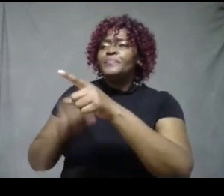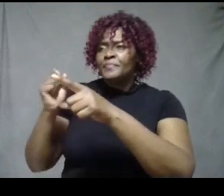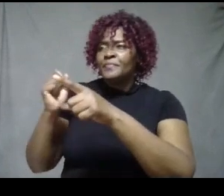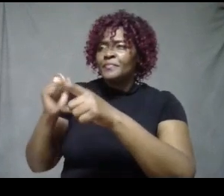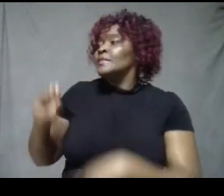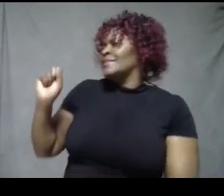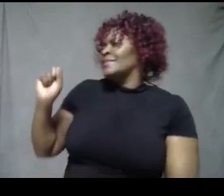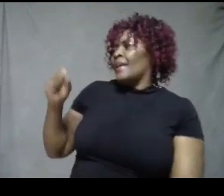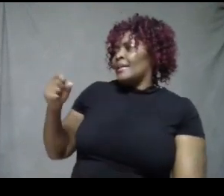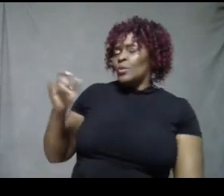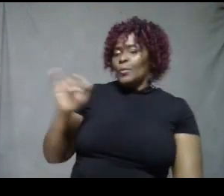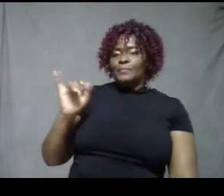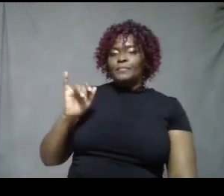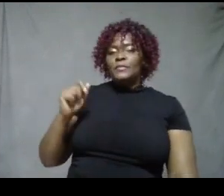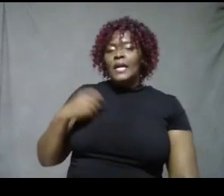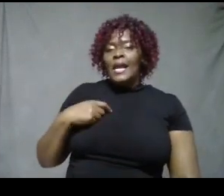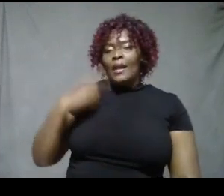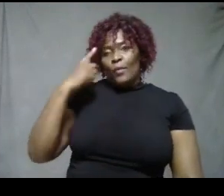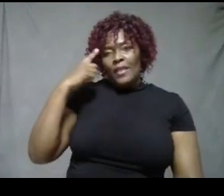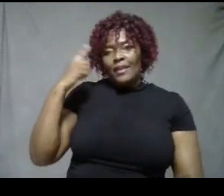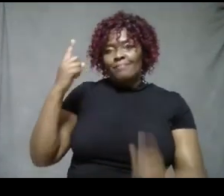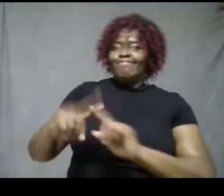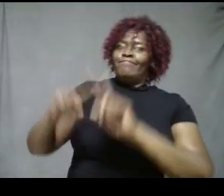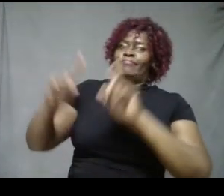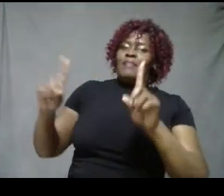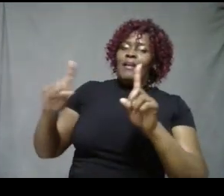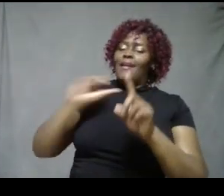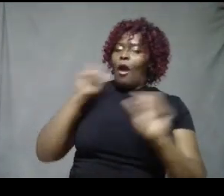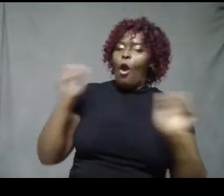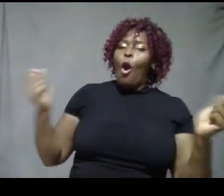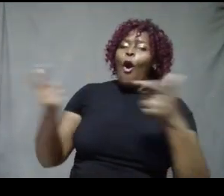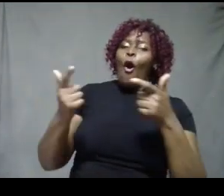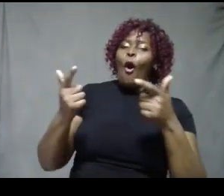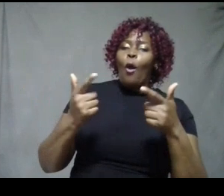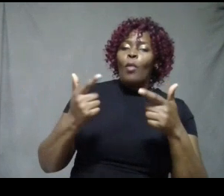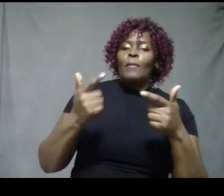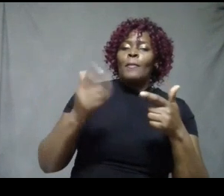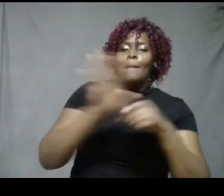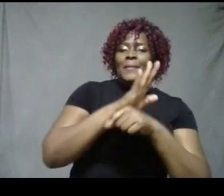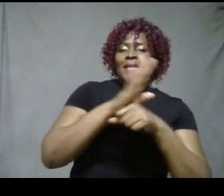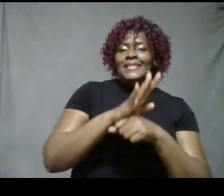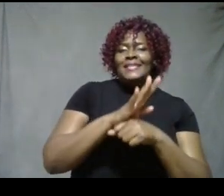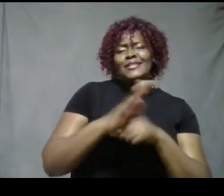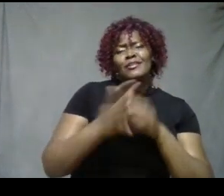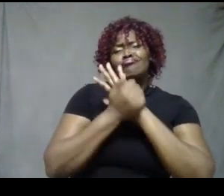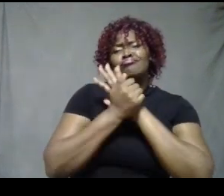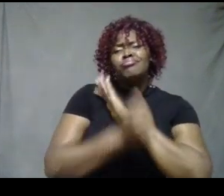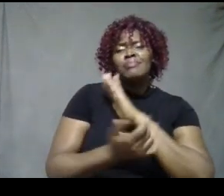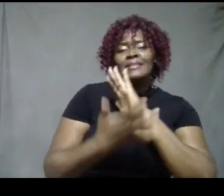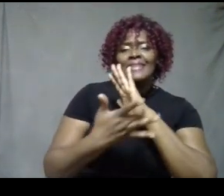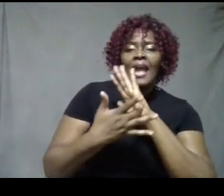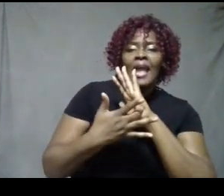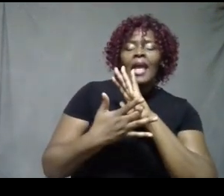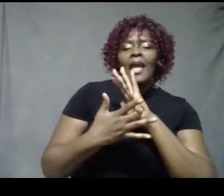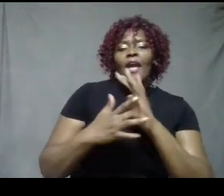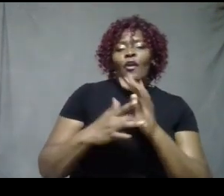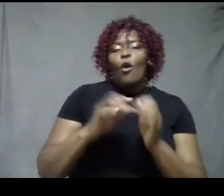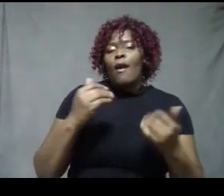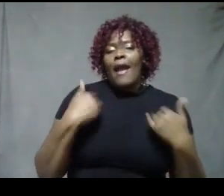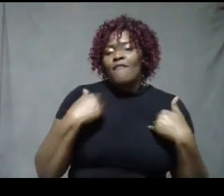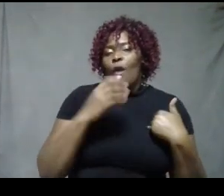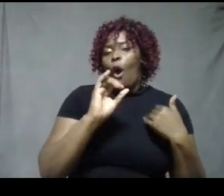We have to, of course, think outside the box. Not every business is tech savvy. Not every business is online.